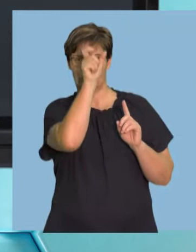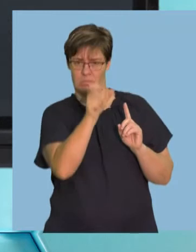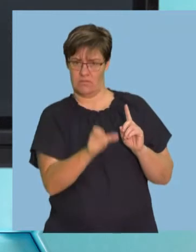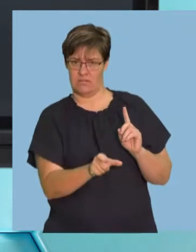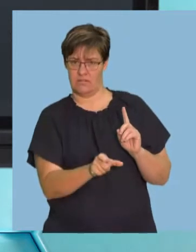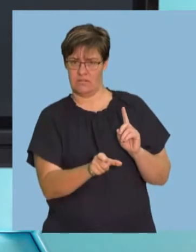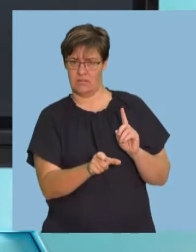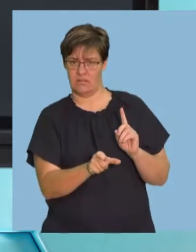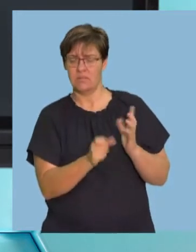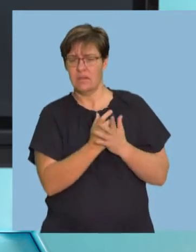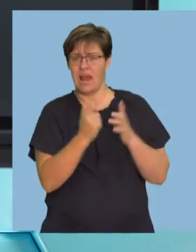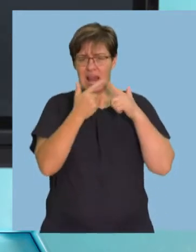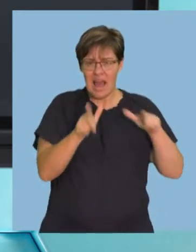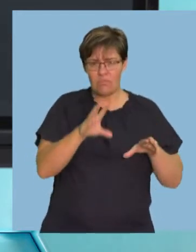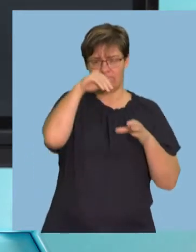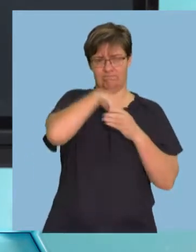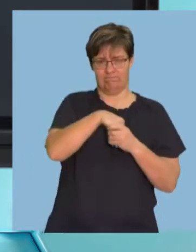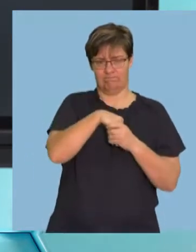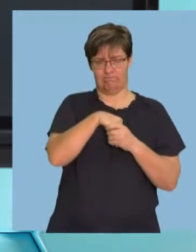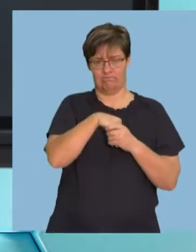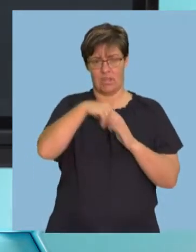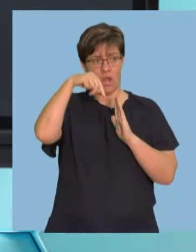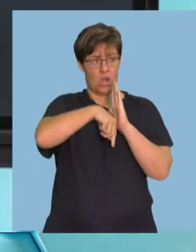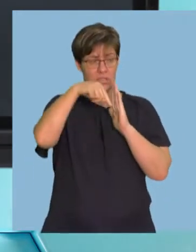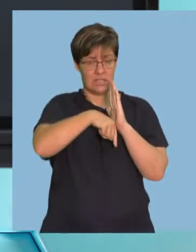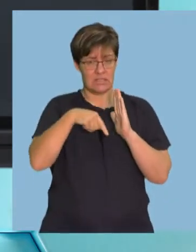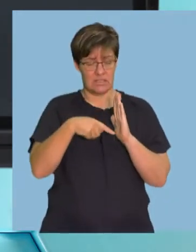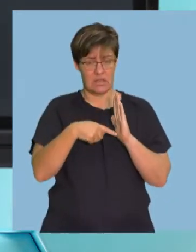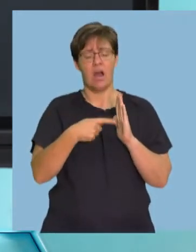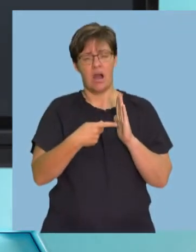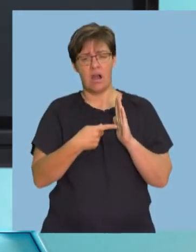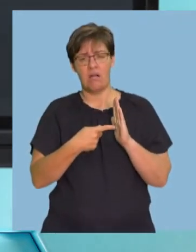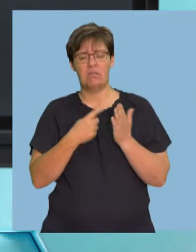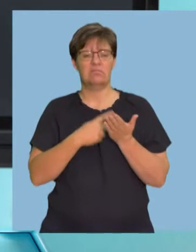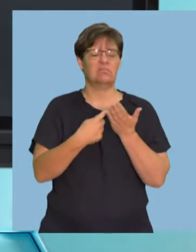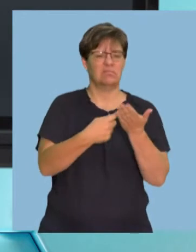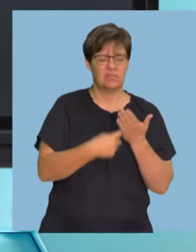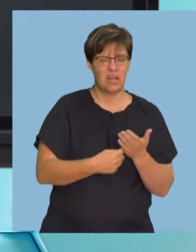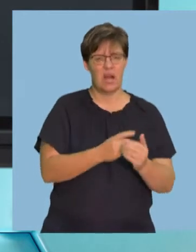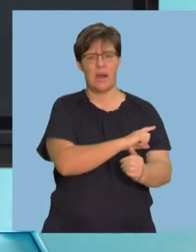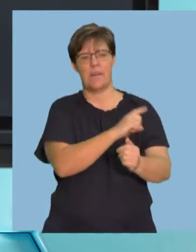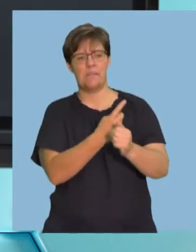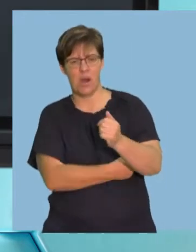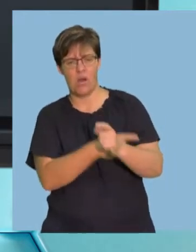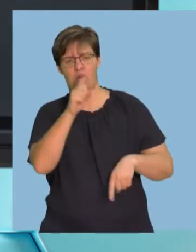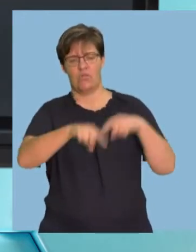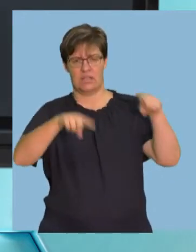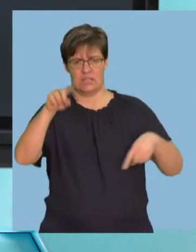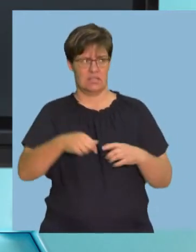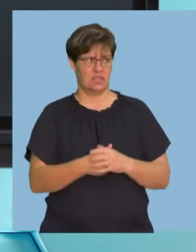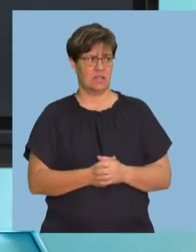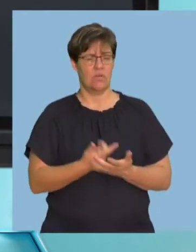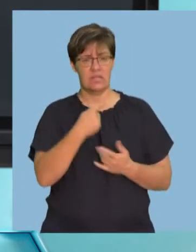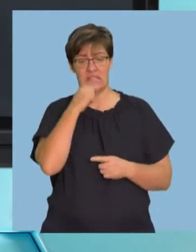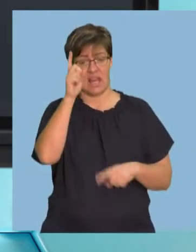the terminology. It is the language that we speak, and in the context of circuits, we talk about power in terms of rate.